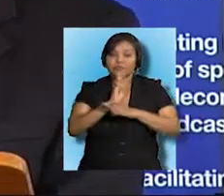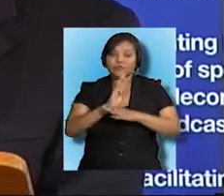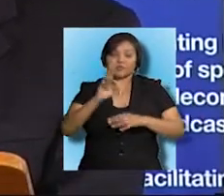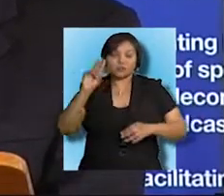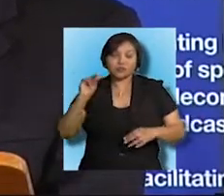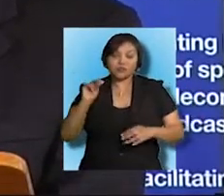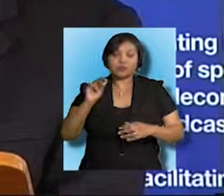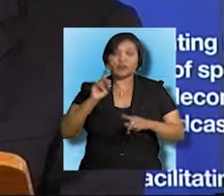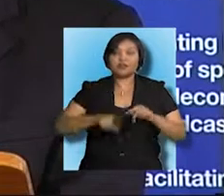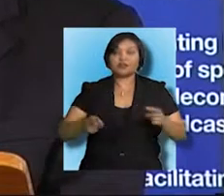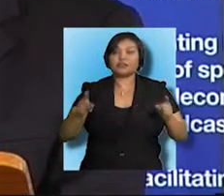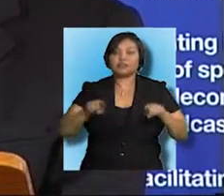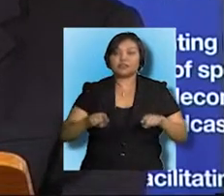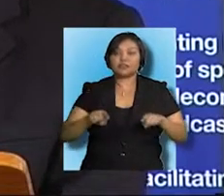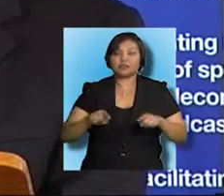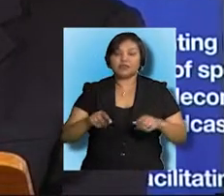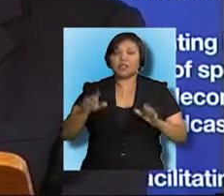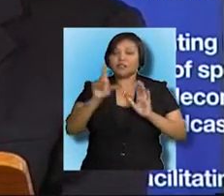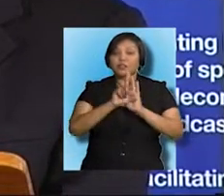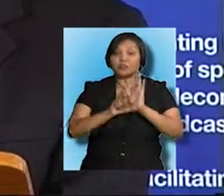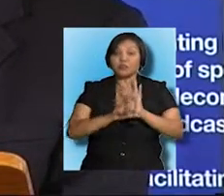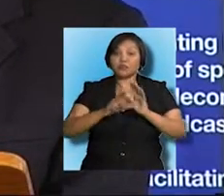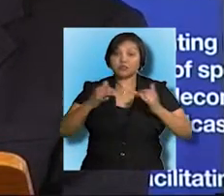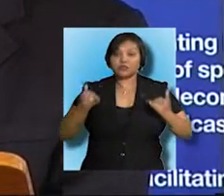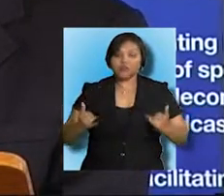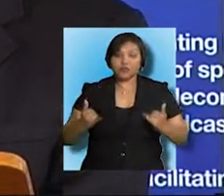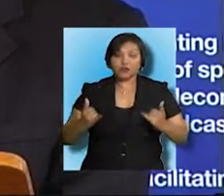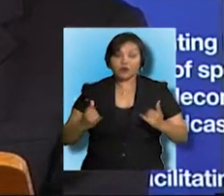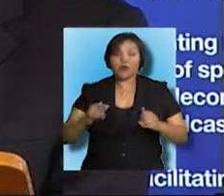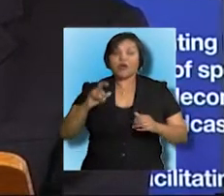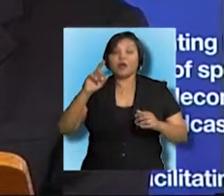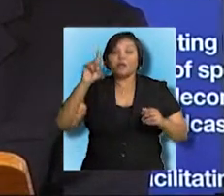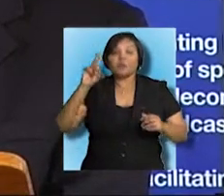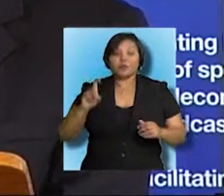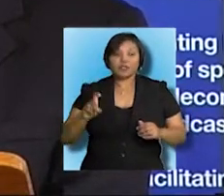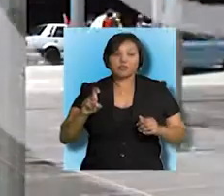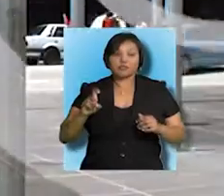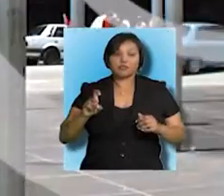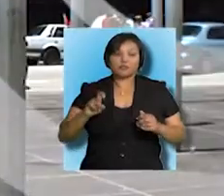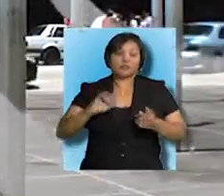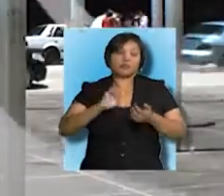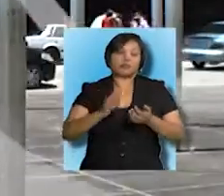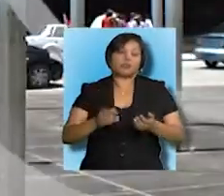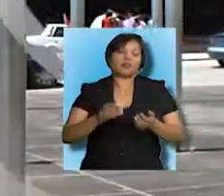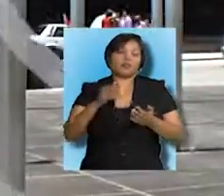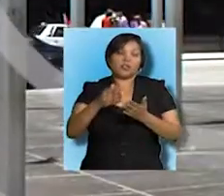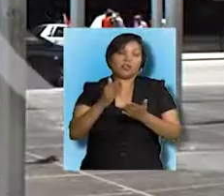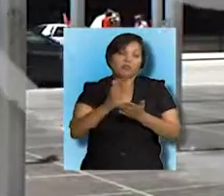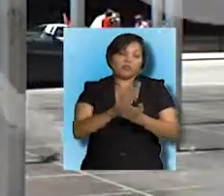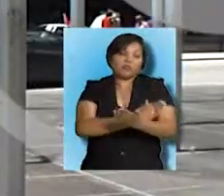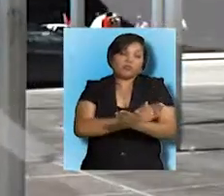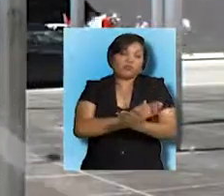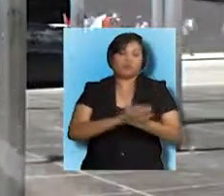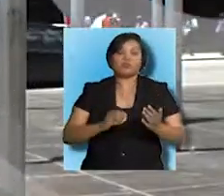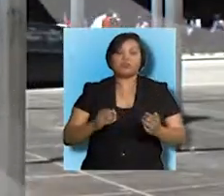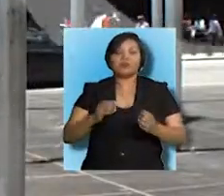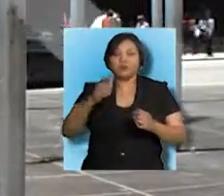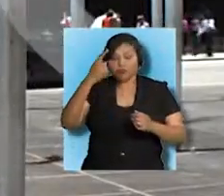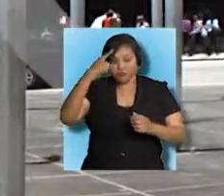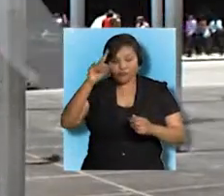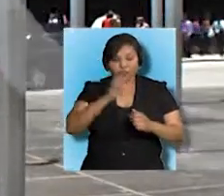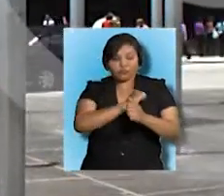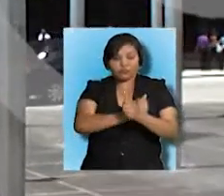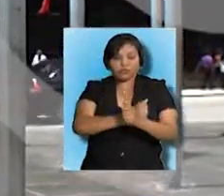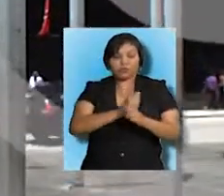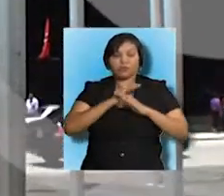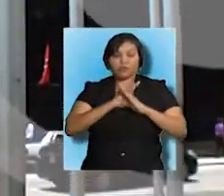economy. Existing legislation, if necessary, will either be augmented or strengthened to protect,